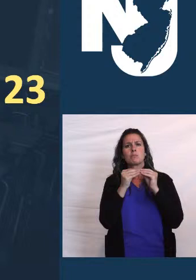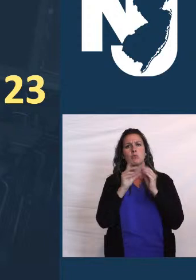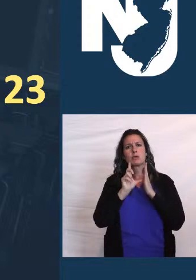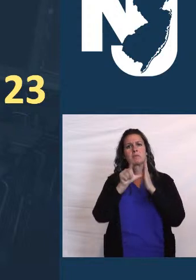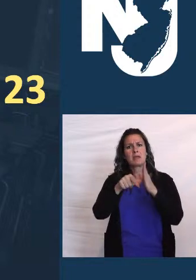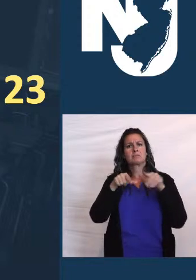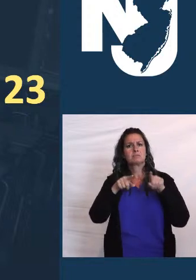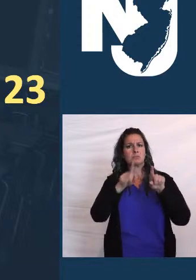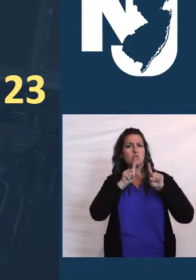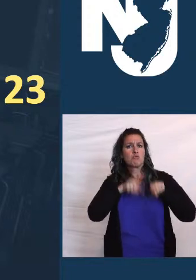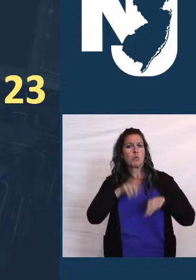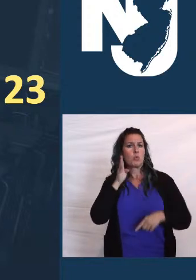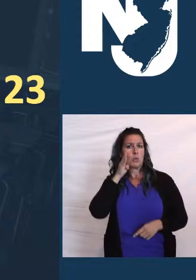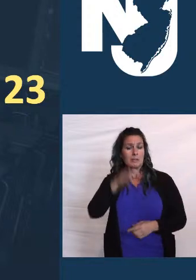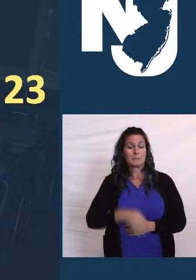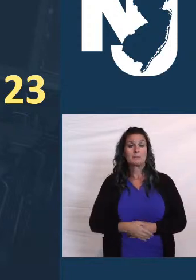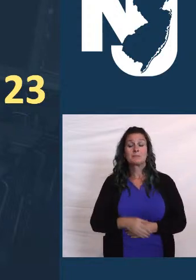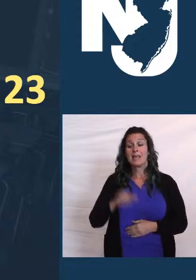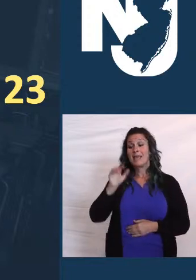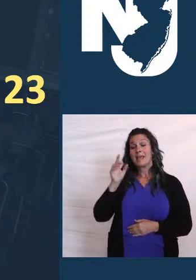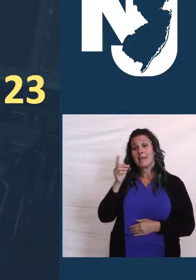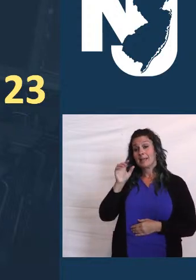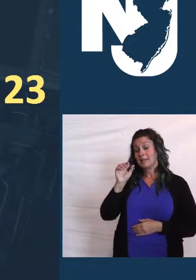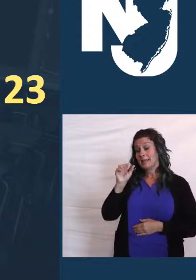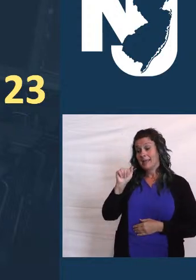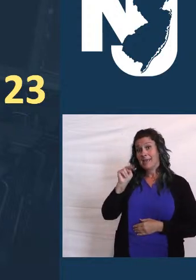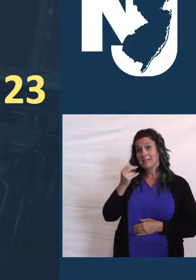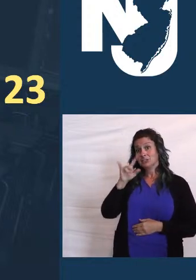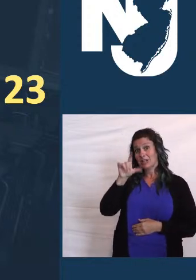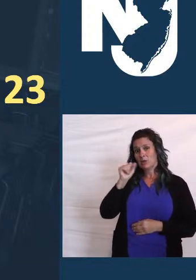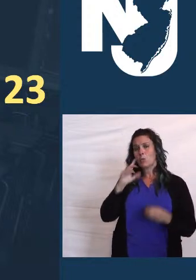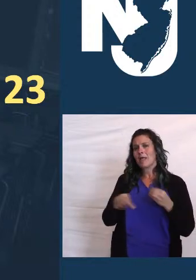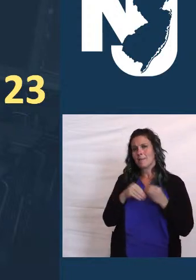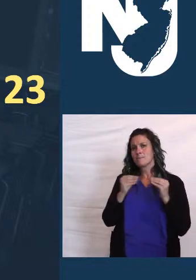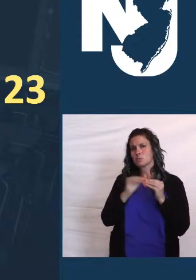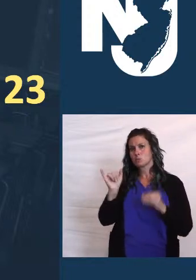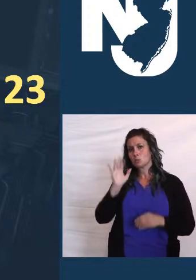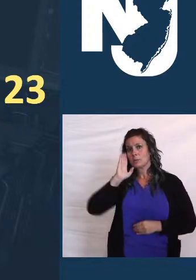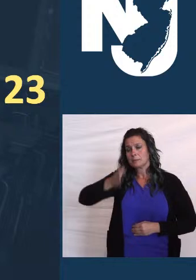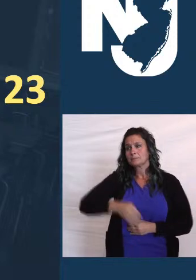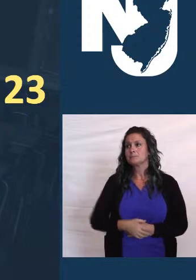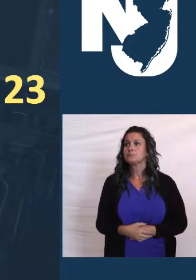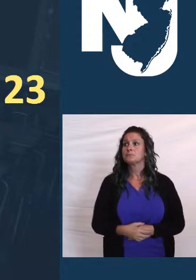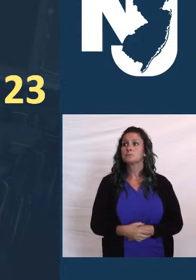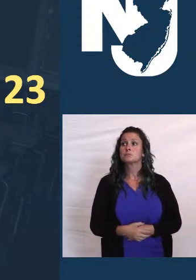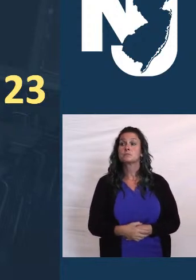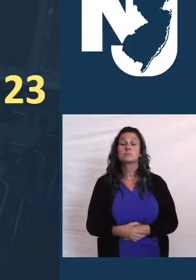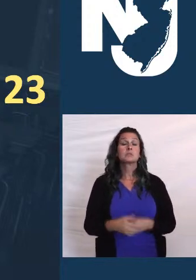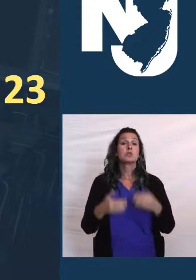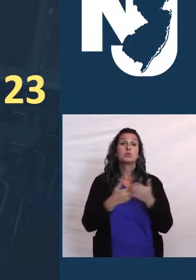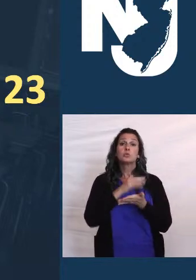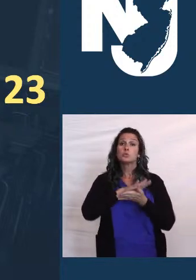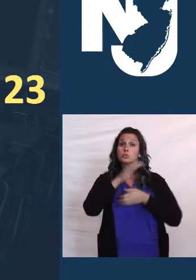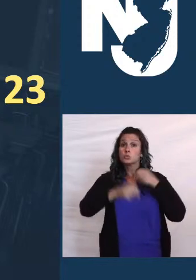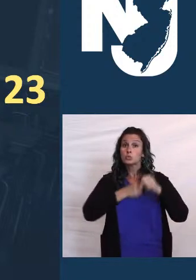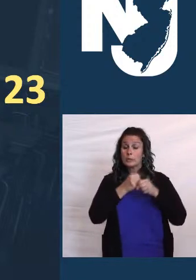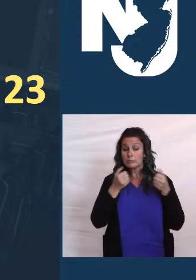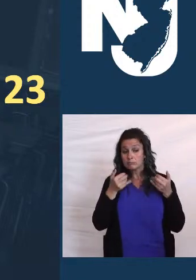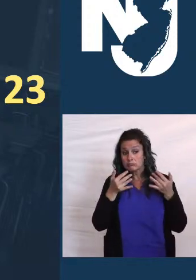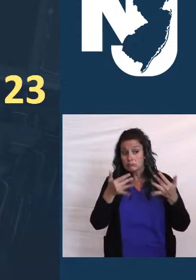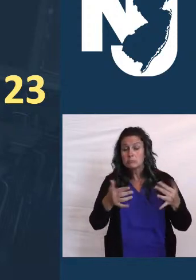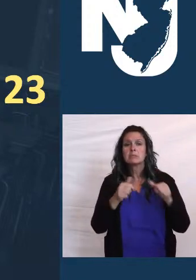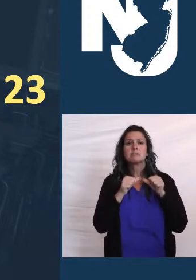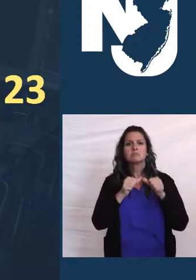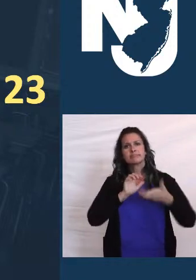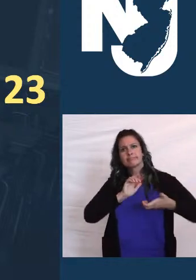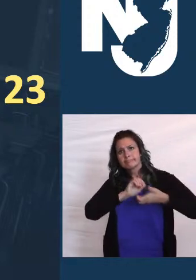in her report, and I know that Angelica will have more to add as well. As the new academic year unfolds, we are continuing to work